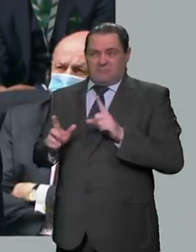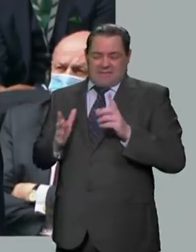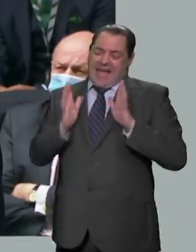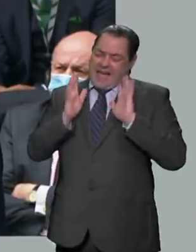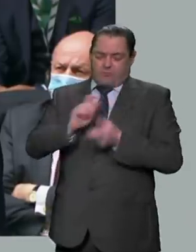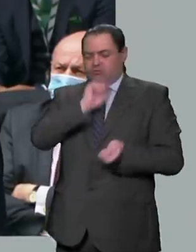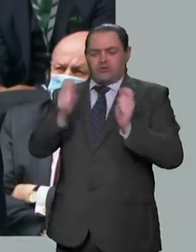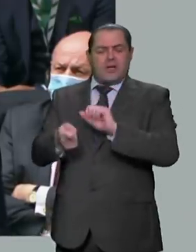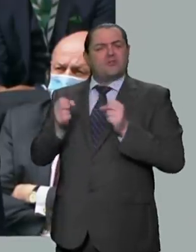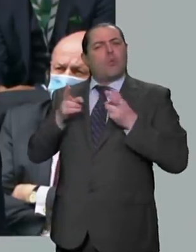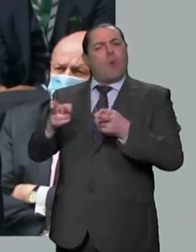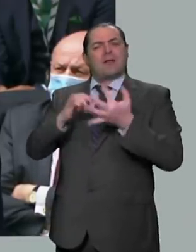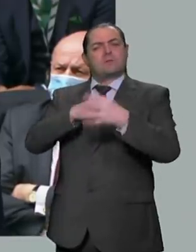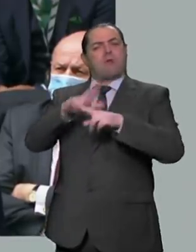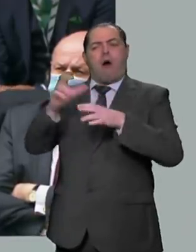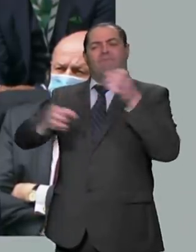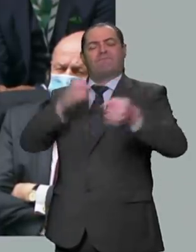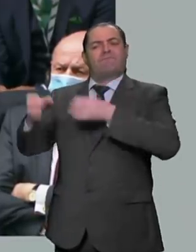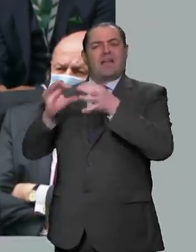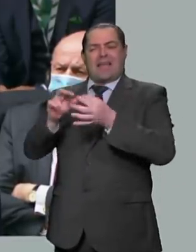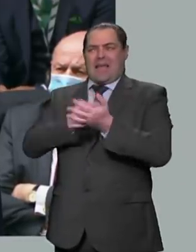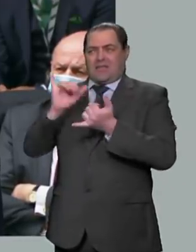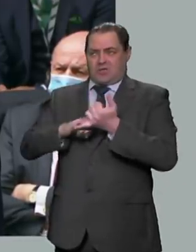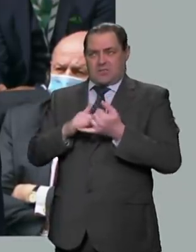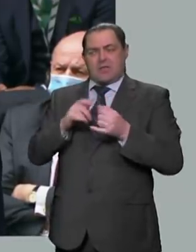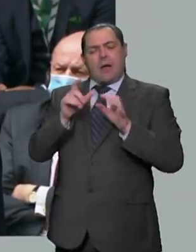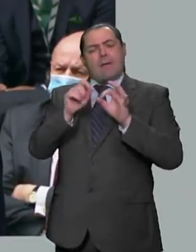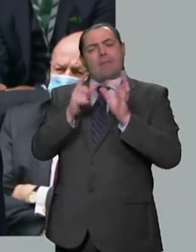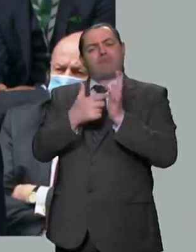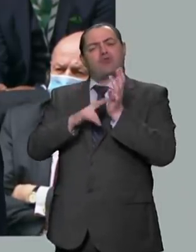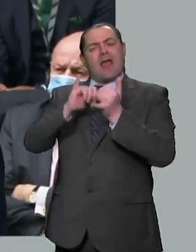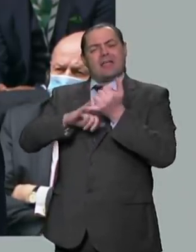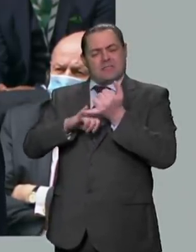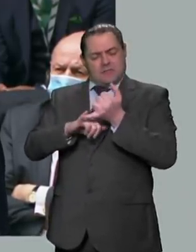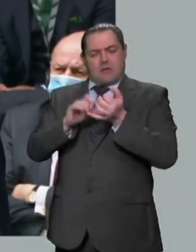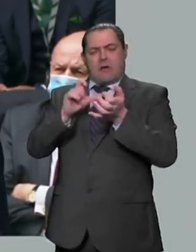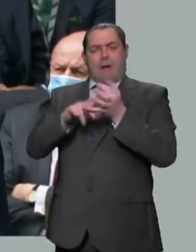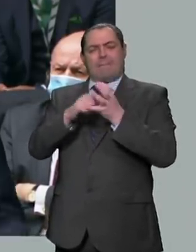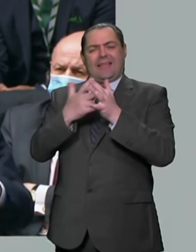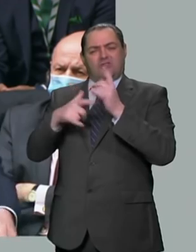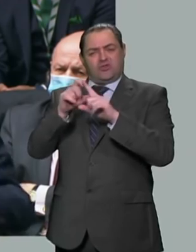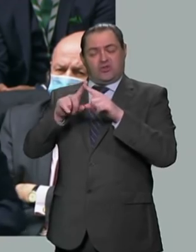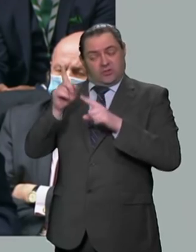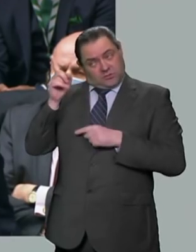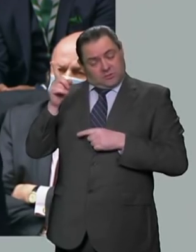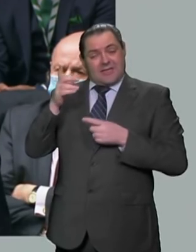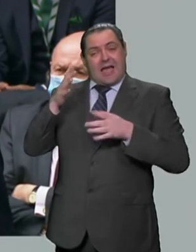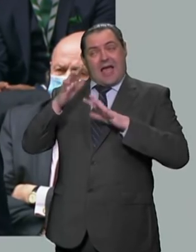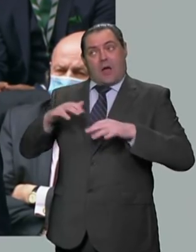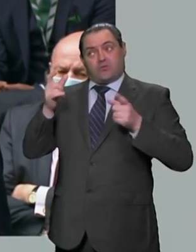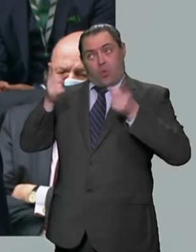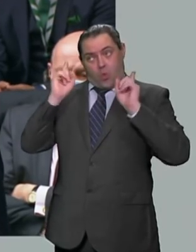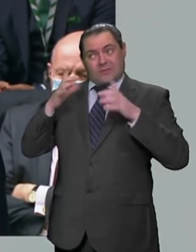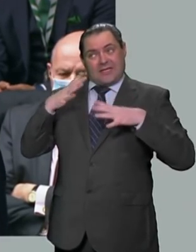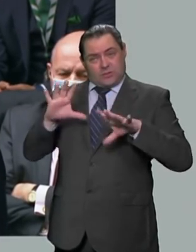overhauling workforce planning, by backing Baroness Cumberledge's amendment to the Health Bill in the House of Lords, having a word with his